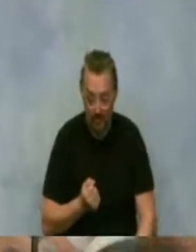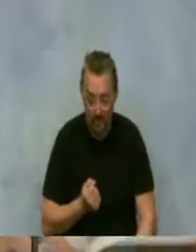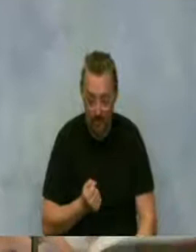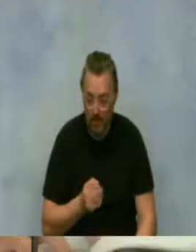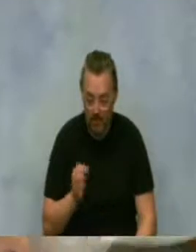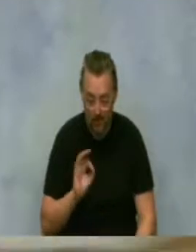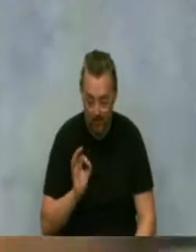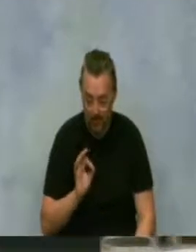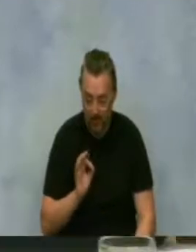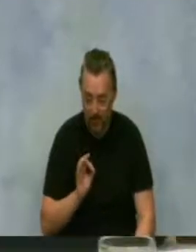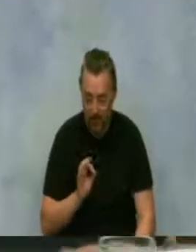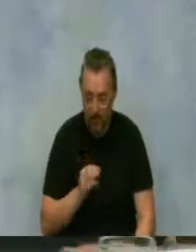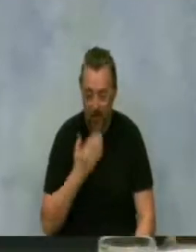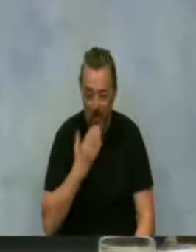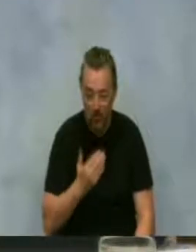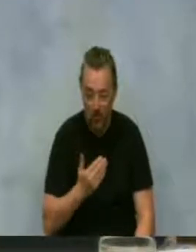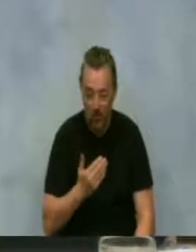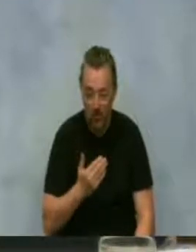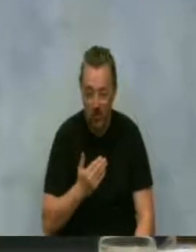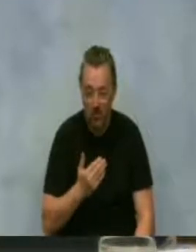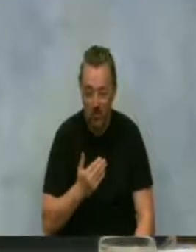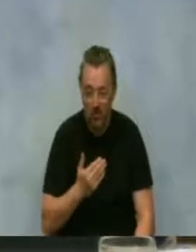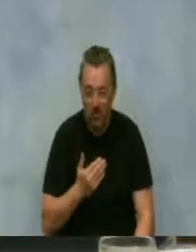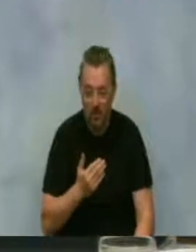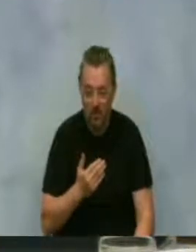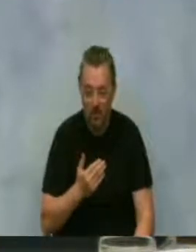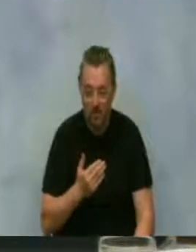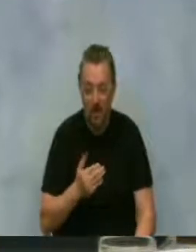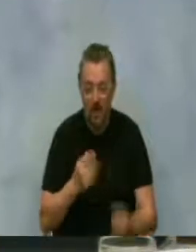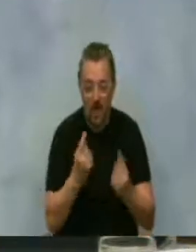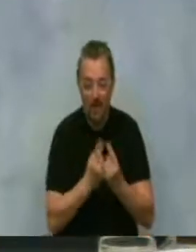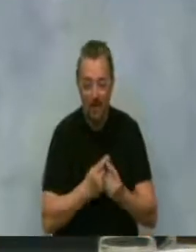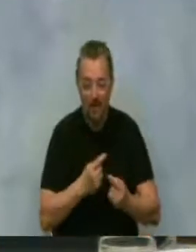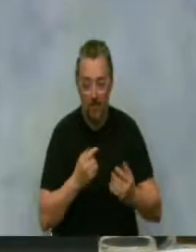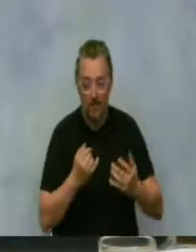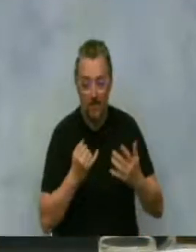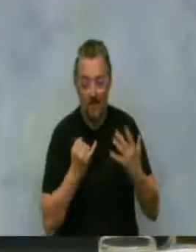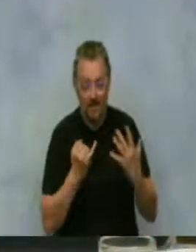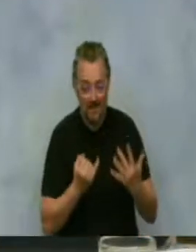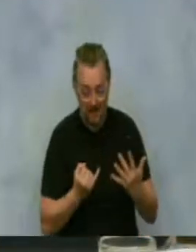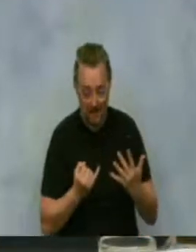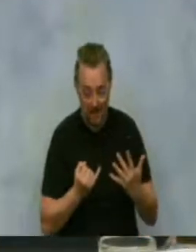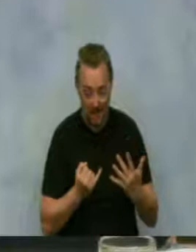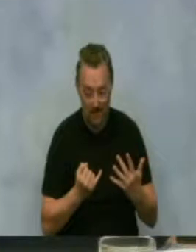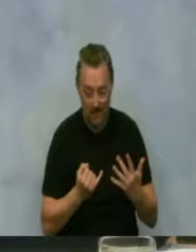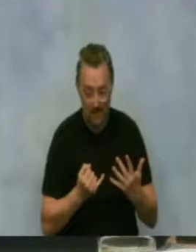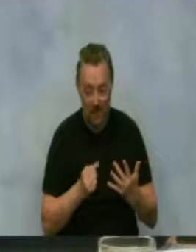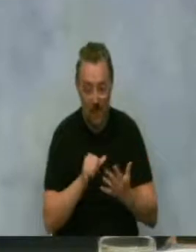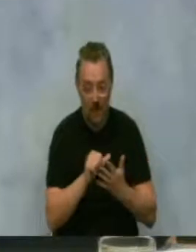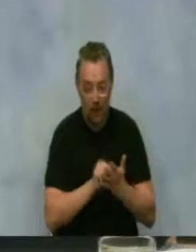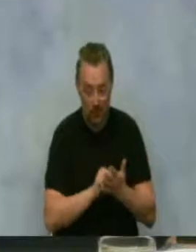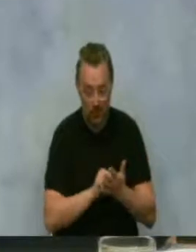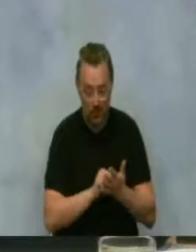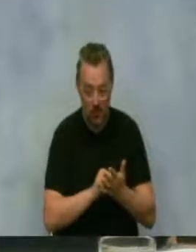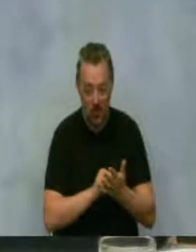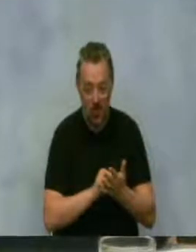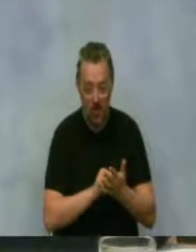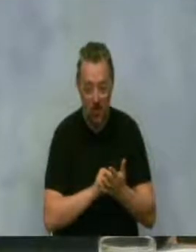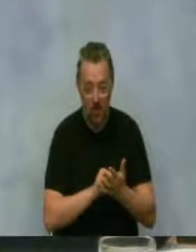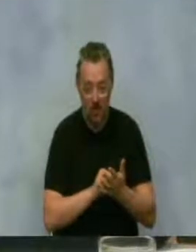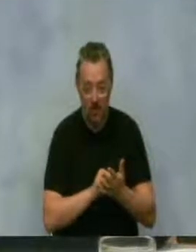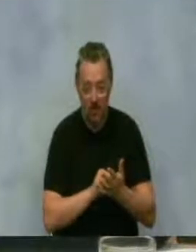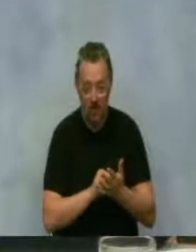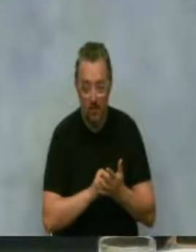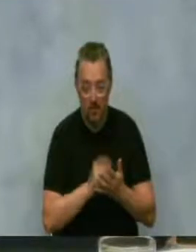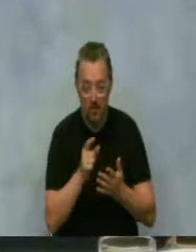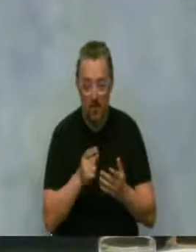No. Thank you very much. Item 6 on the agenda, capital budget monitoring, housing